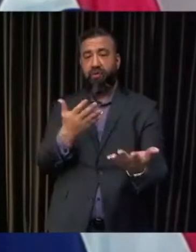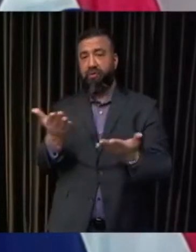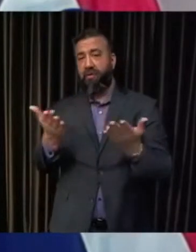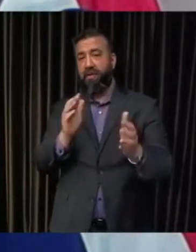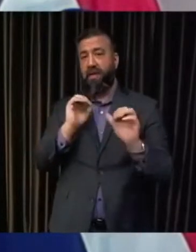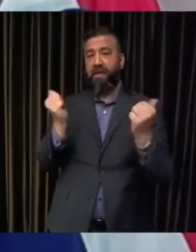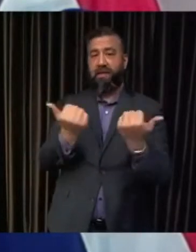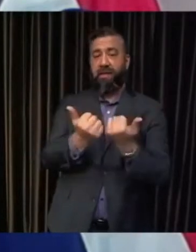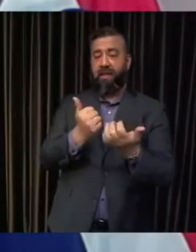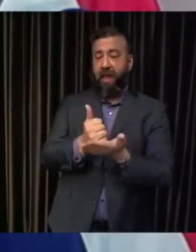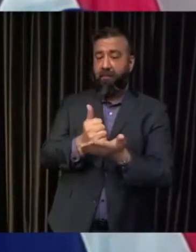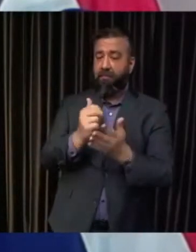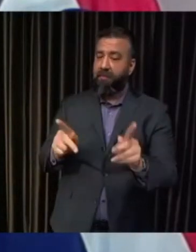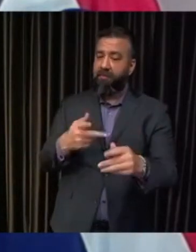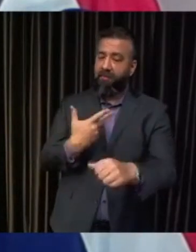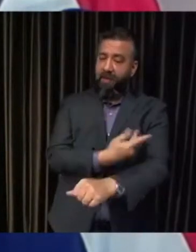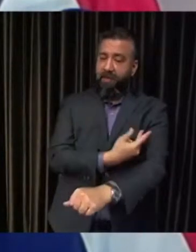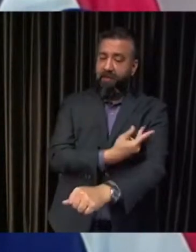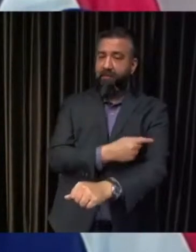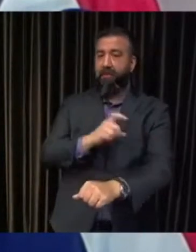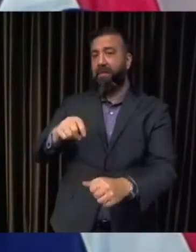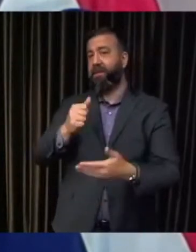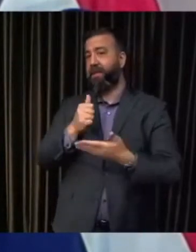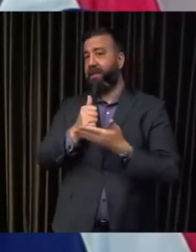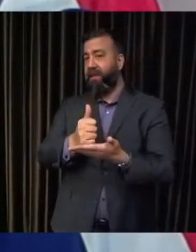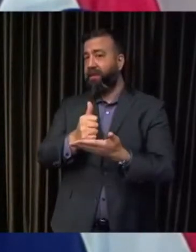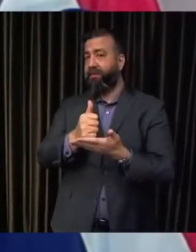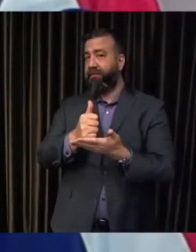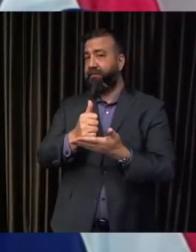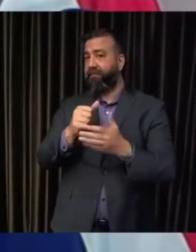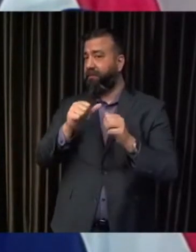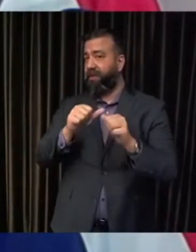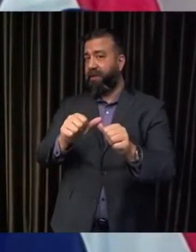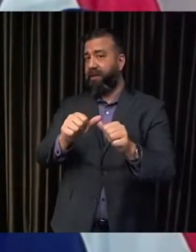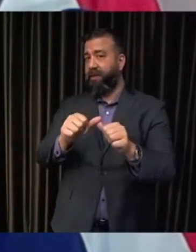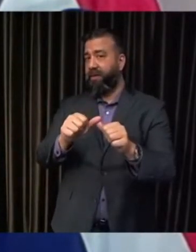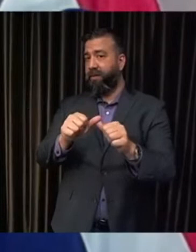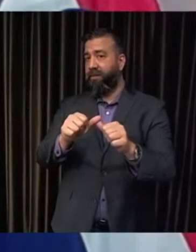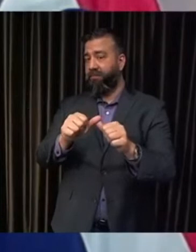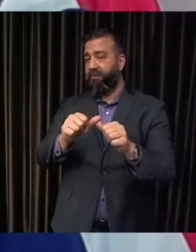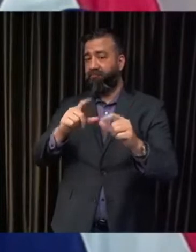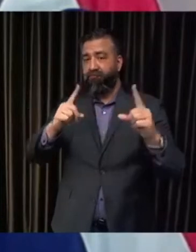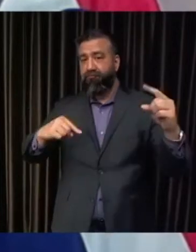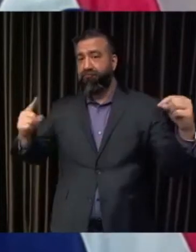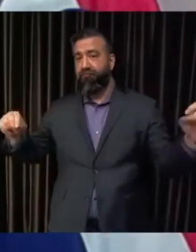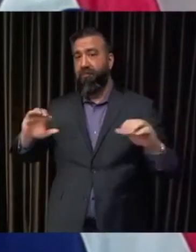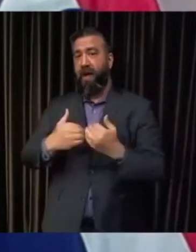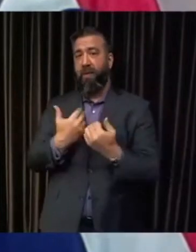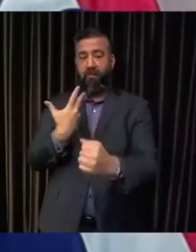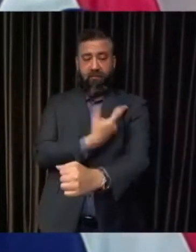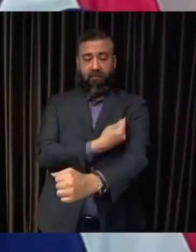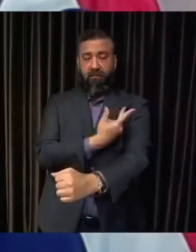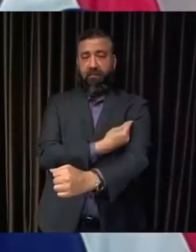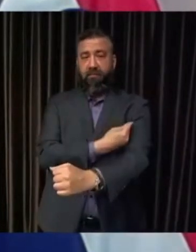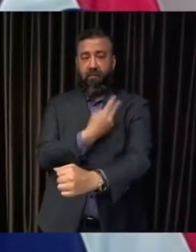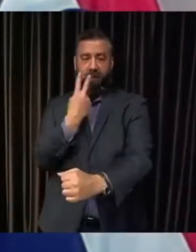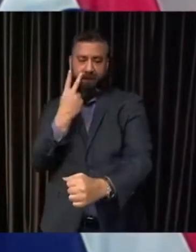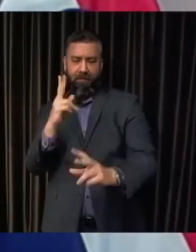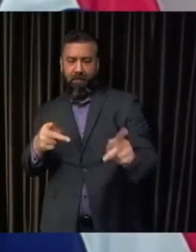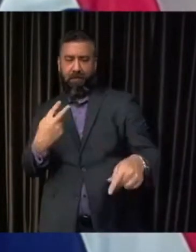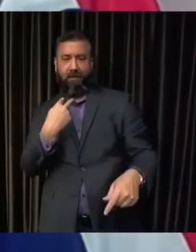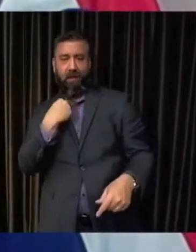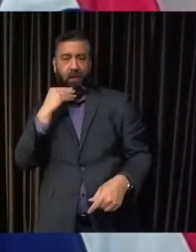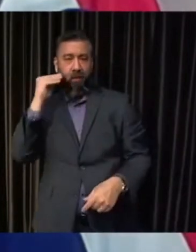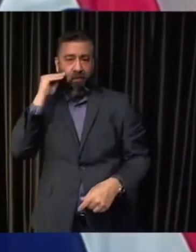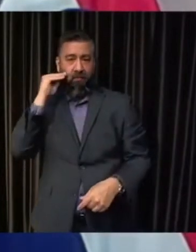residents vaccinated. We must continue to vary our mode of delivery. As we have seen with our homebound residents and